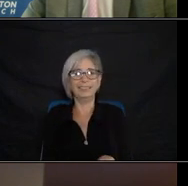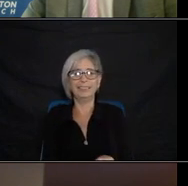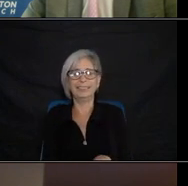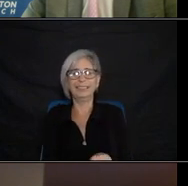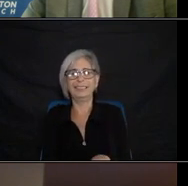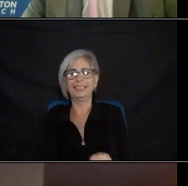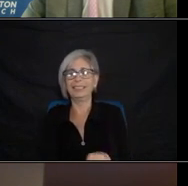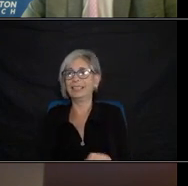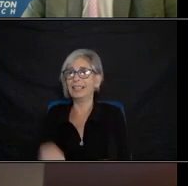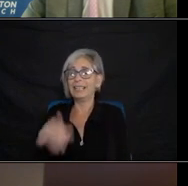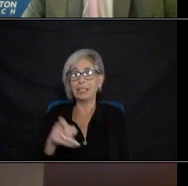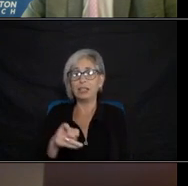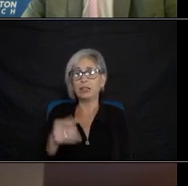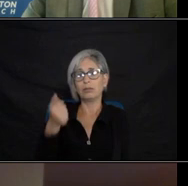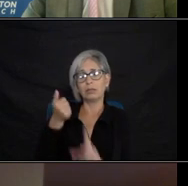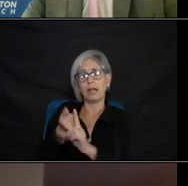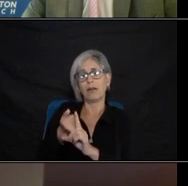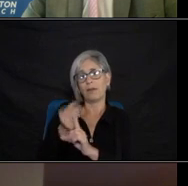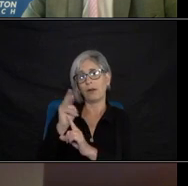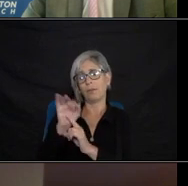Ms. Lonergan, you're self-muted.